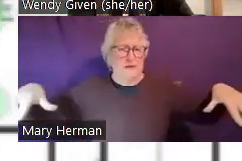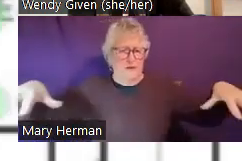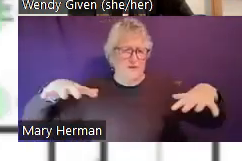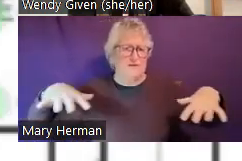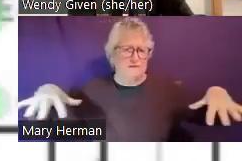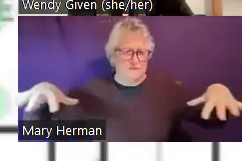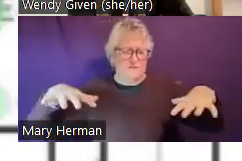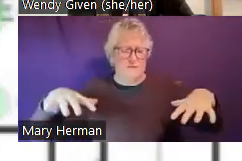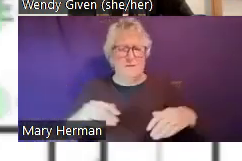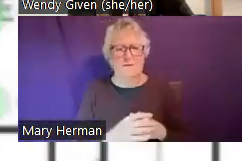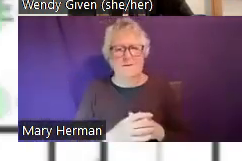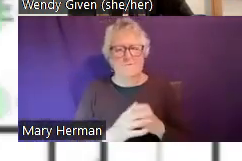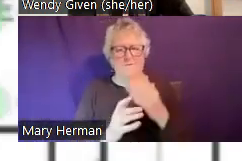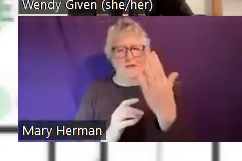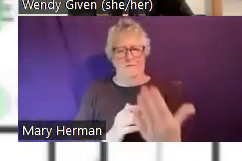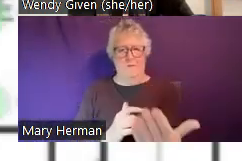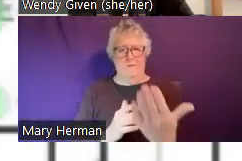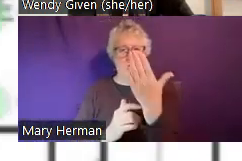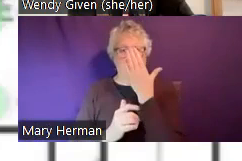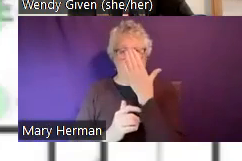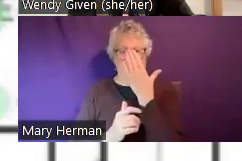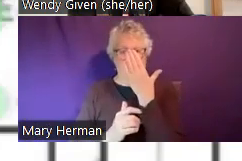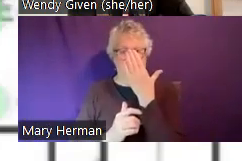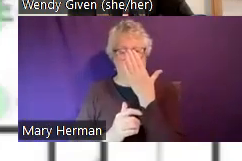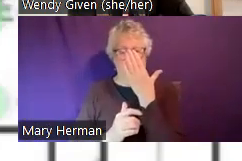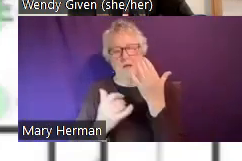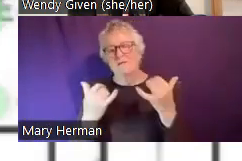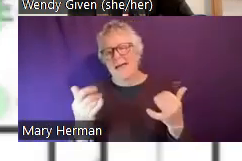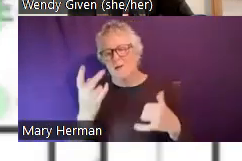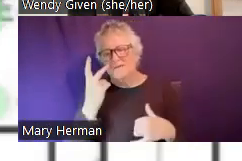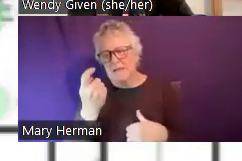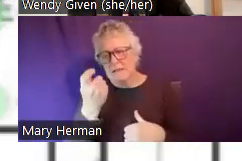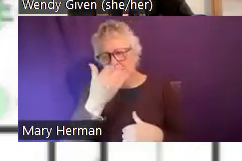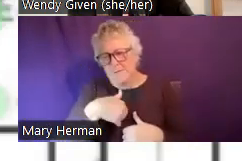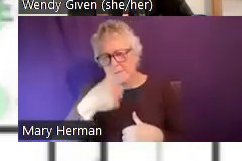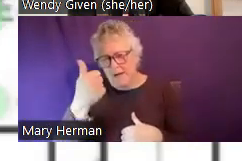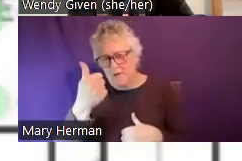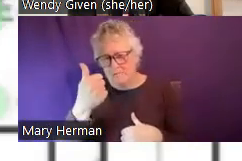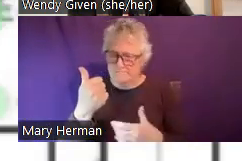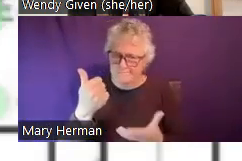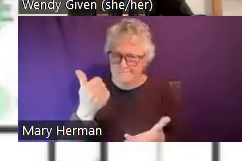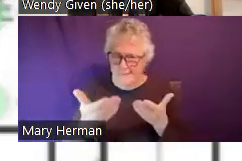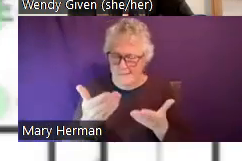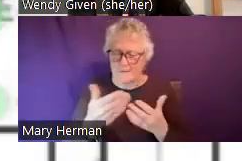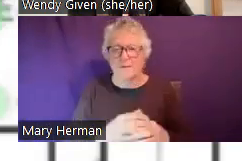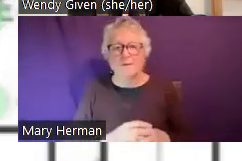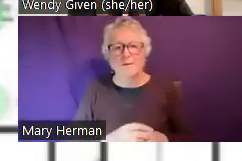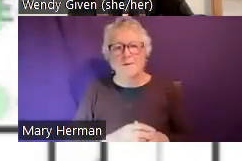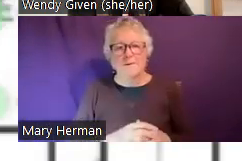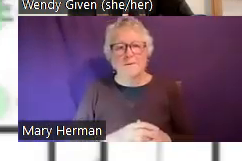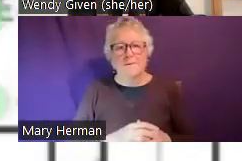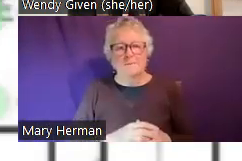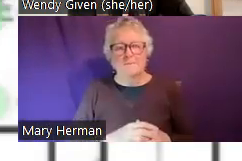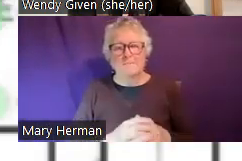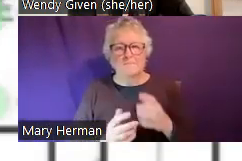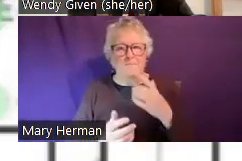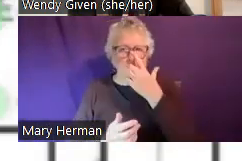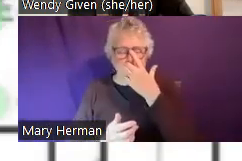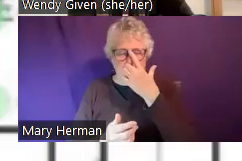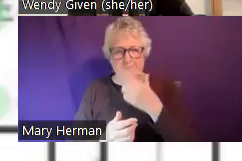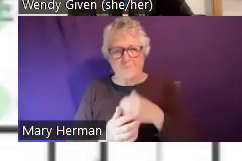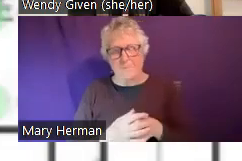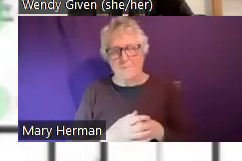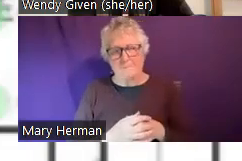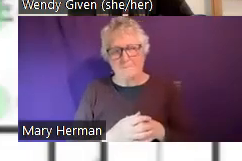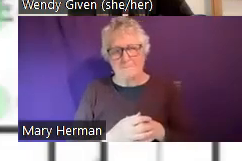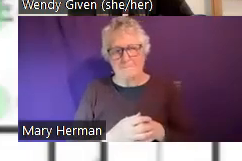I'm just kind of zooming in a little bit on that just so you can see a little bit better maybe what that is. And